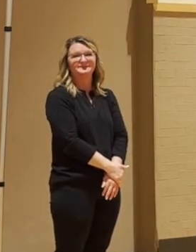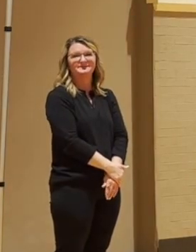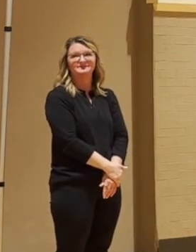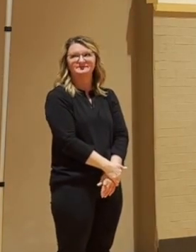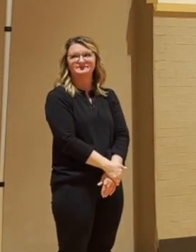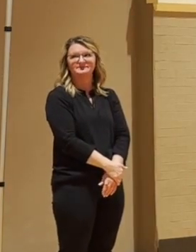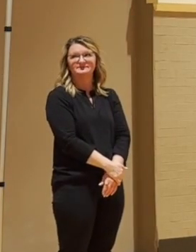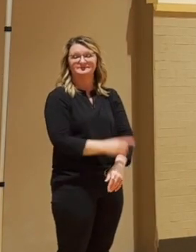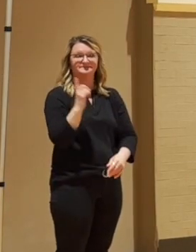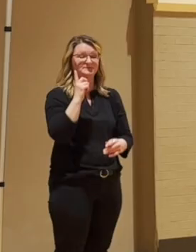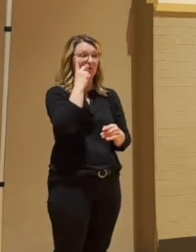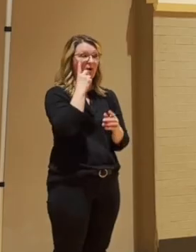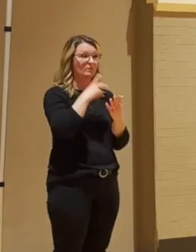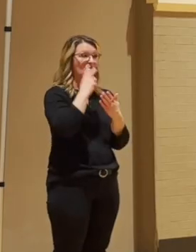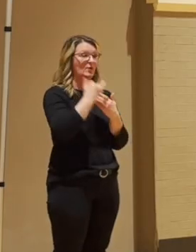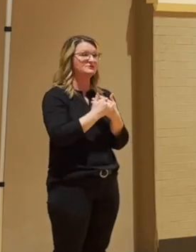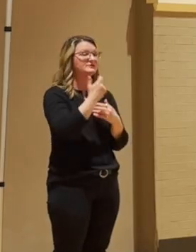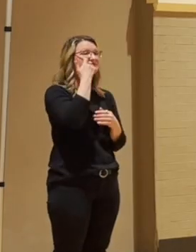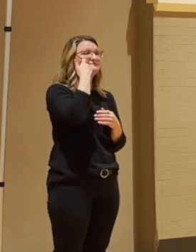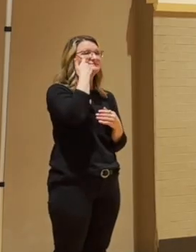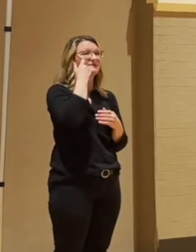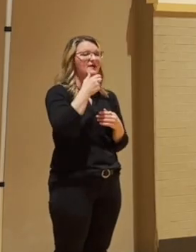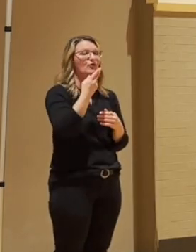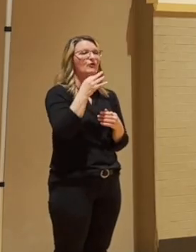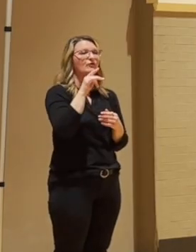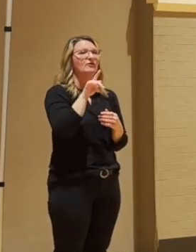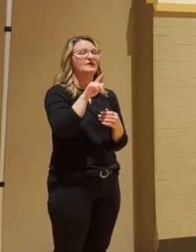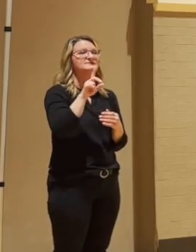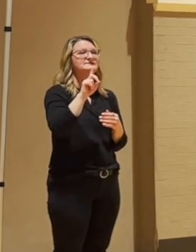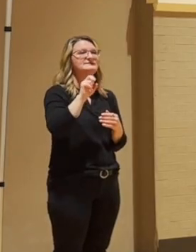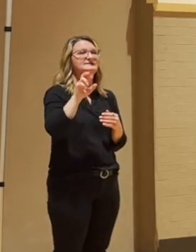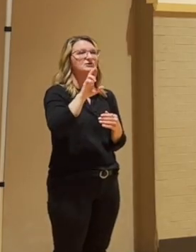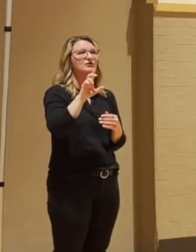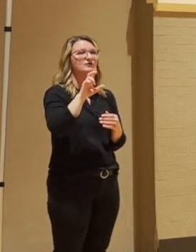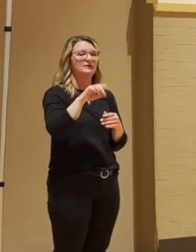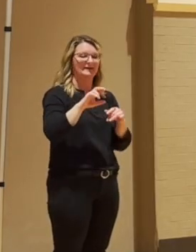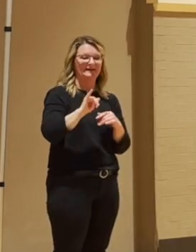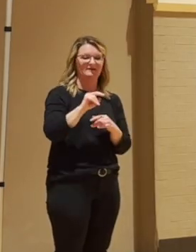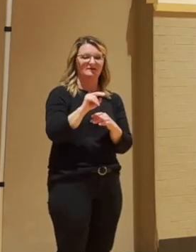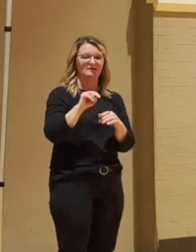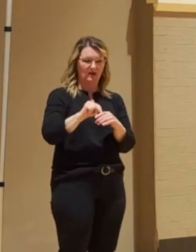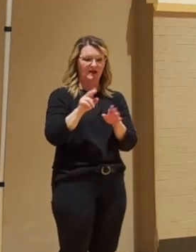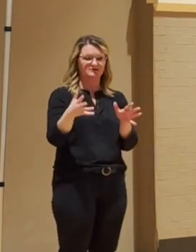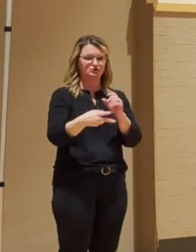This is one of our projects that we had recently. It is the Hurdle at Deer Inline Storage Project.